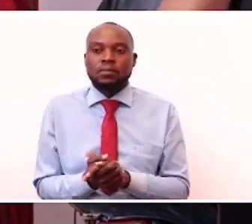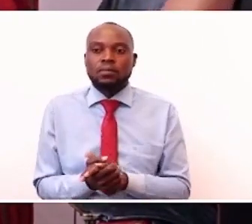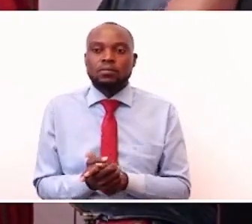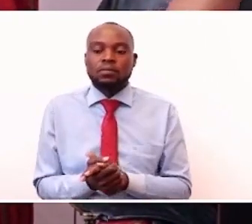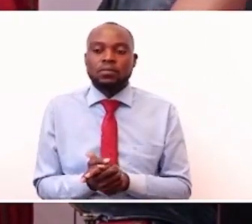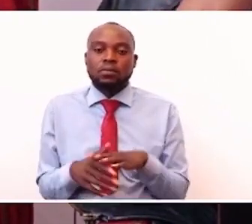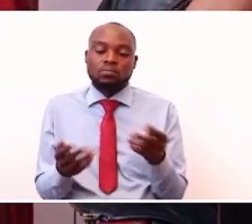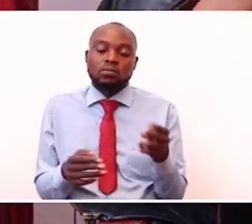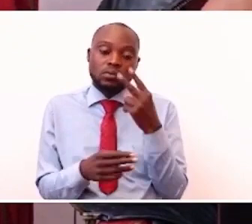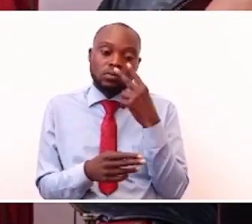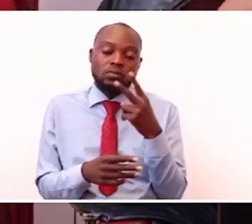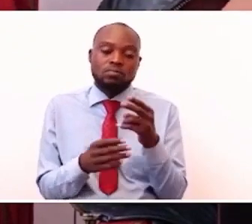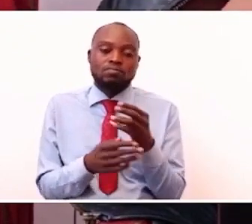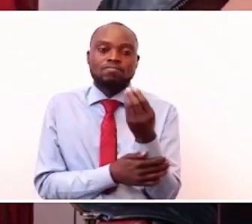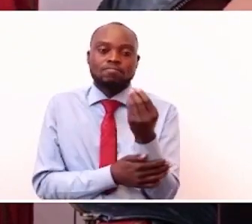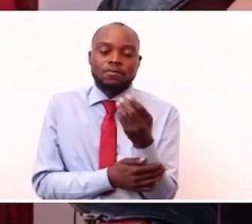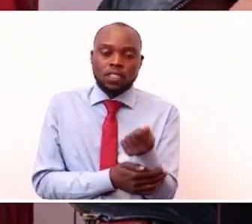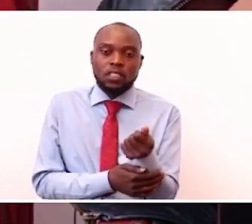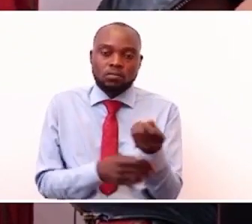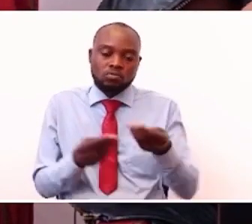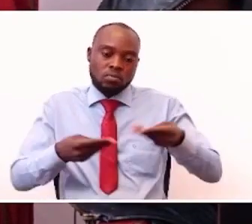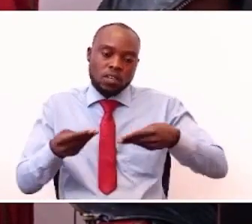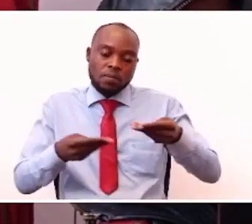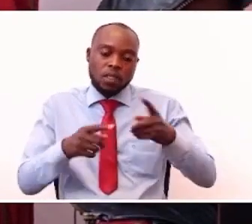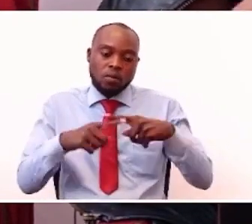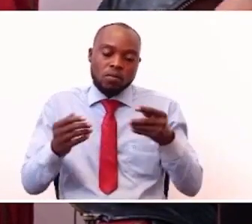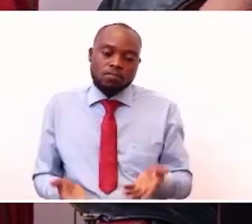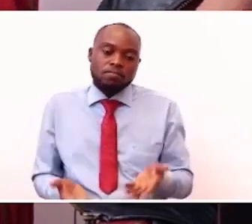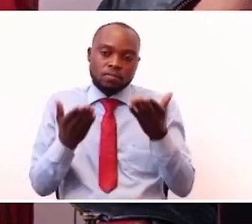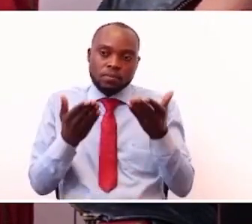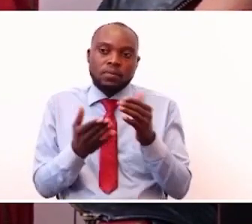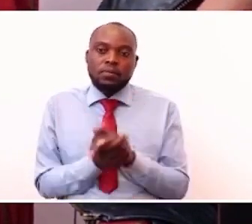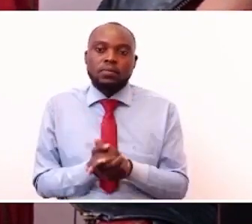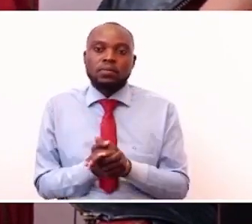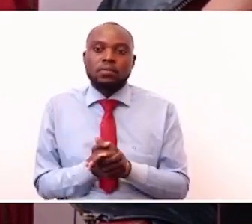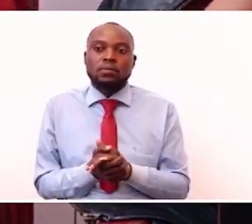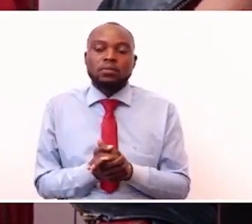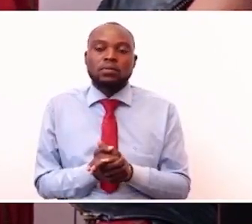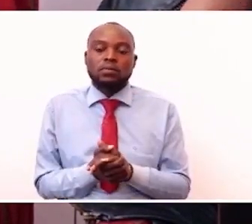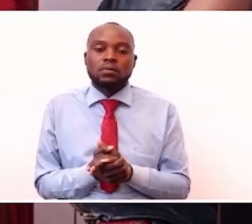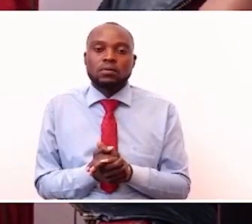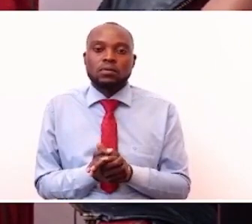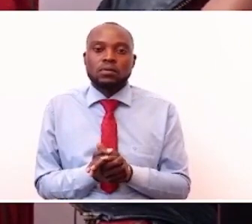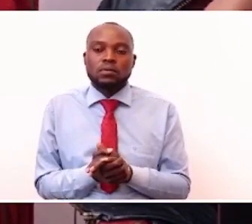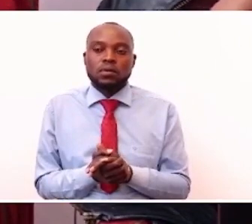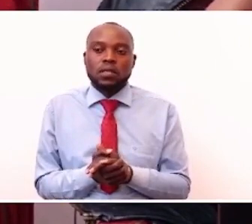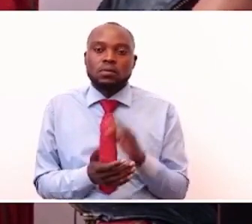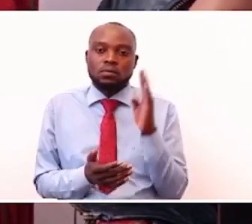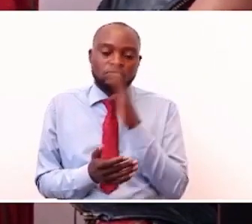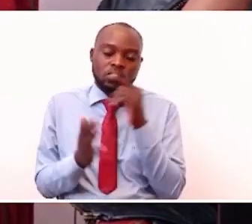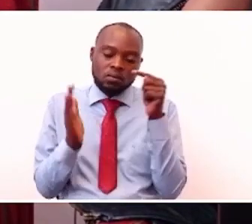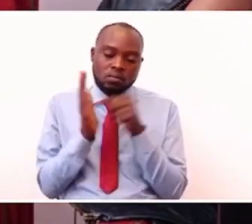regulate its financial markets and raise domestic revenues. And two last points, Jason,